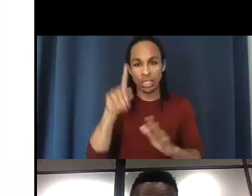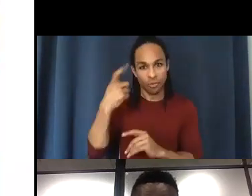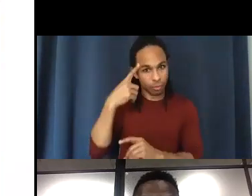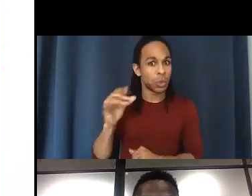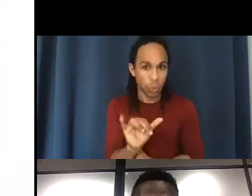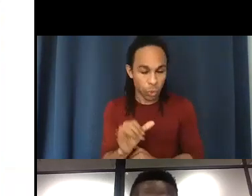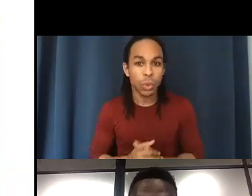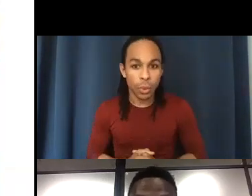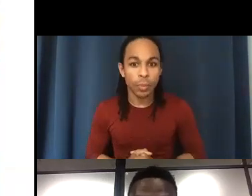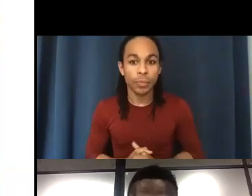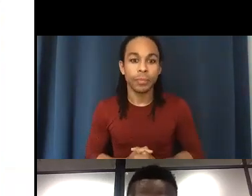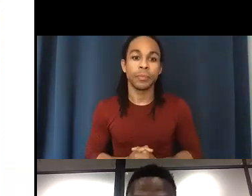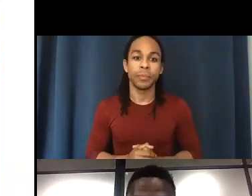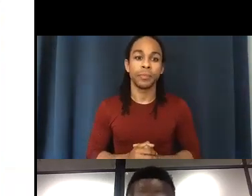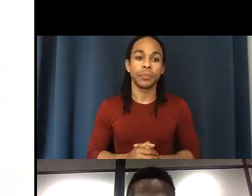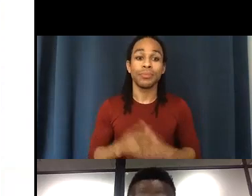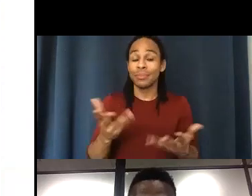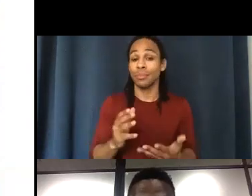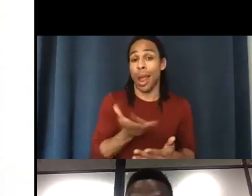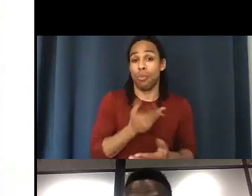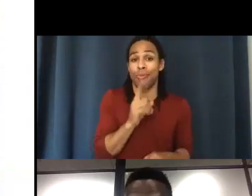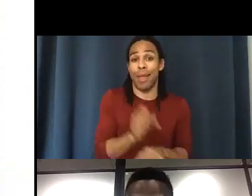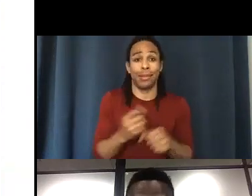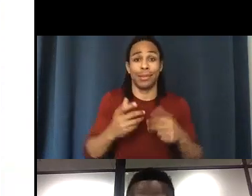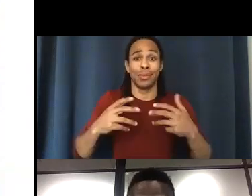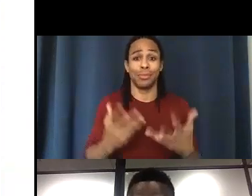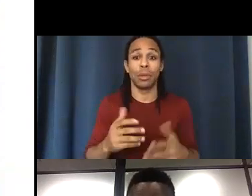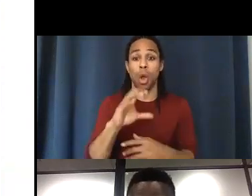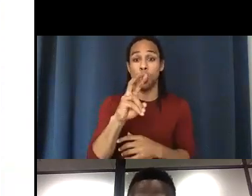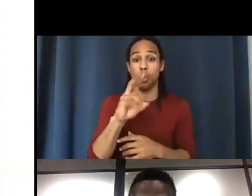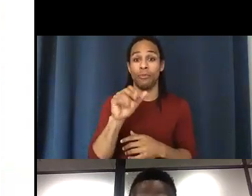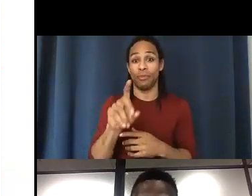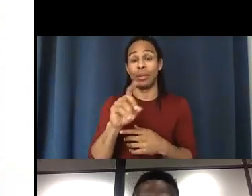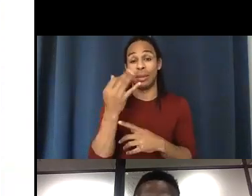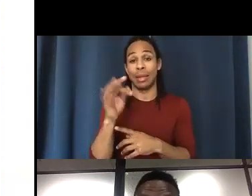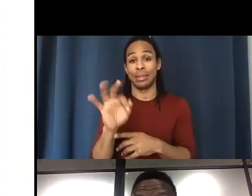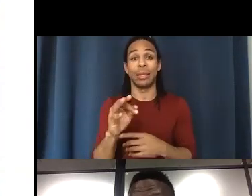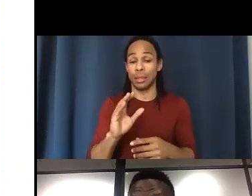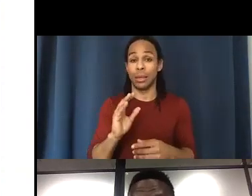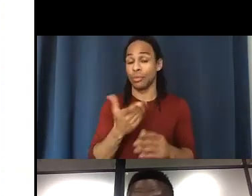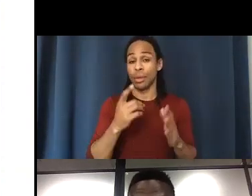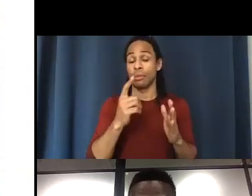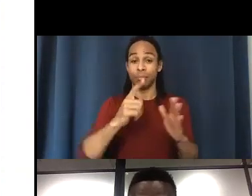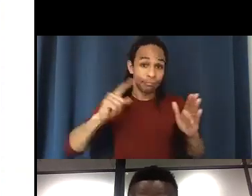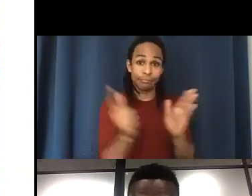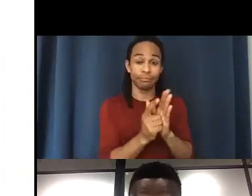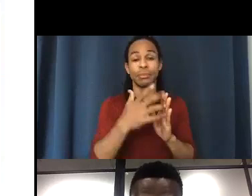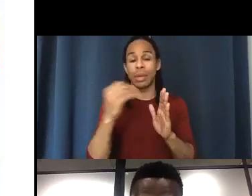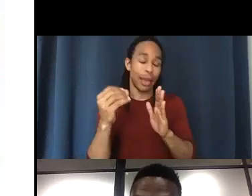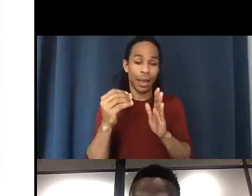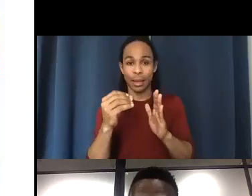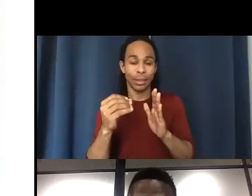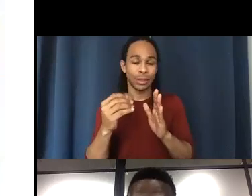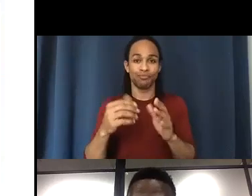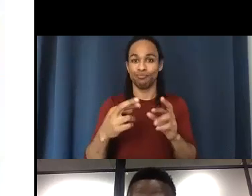So, I mean, the reality is that COVID-19 and the regulations and restrictions that have been issued by different